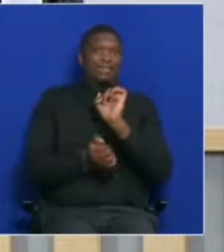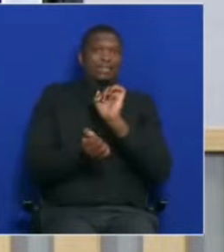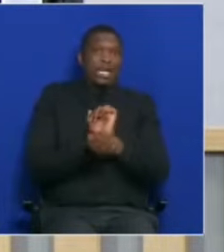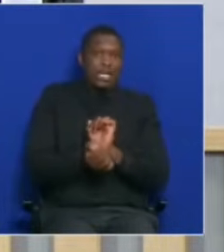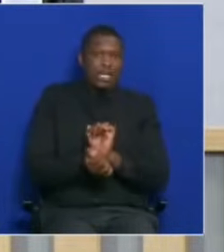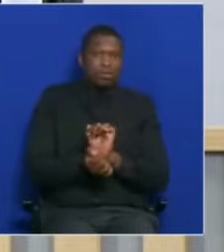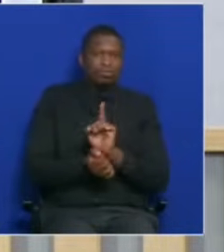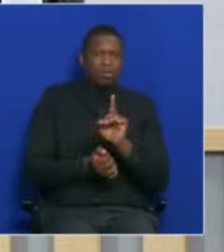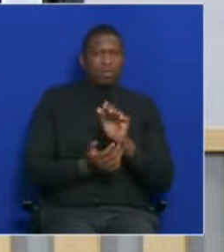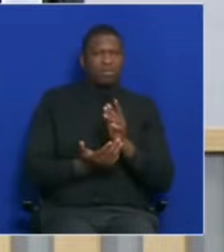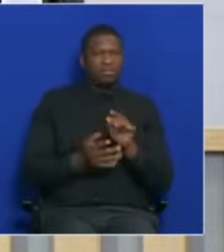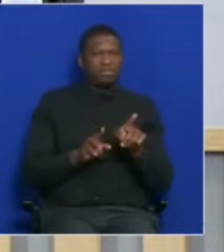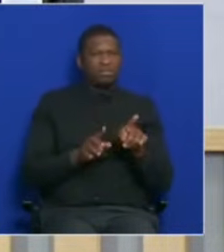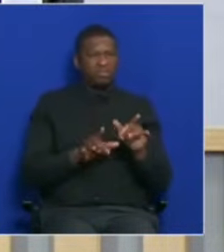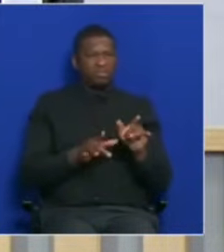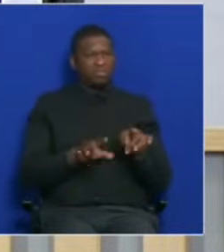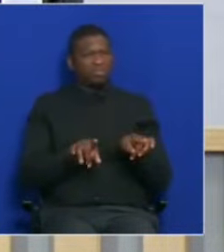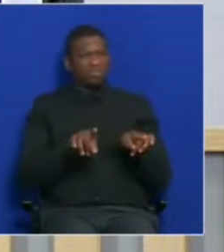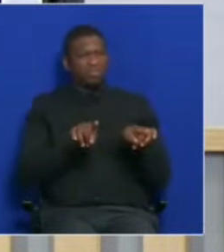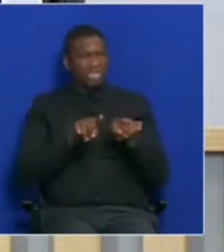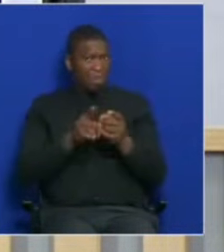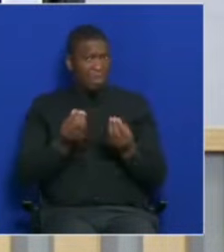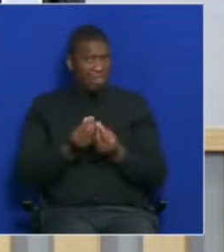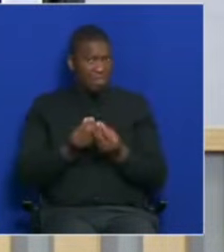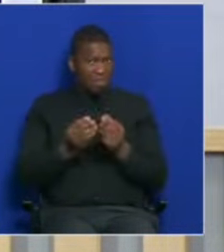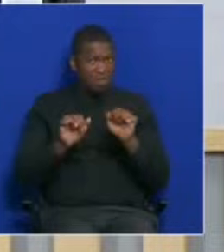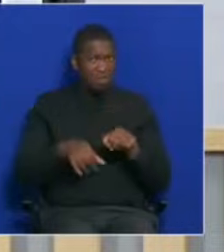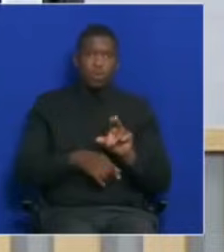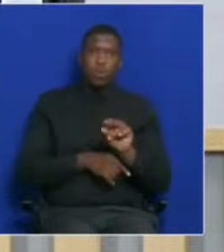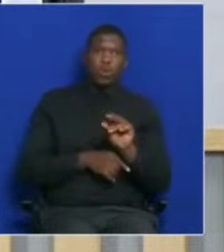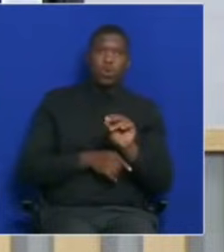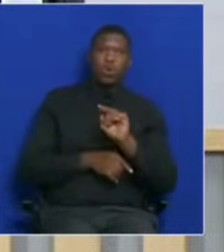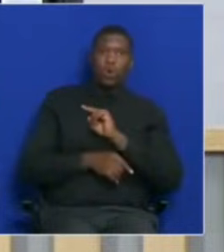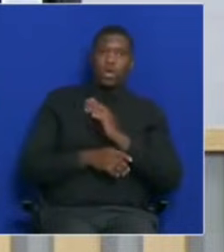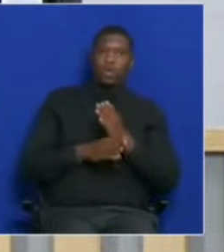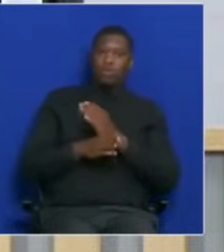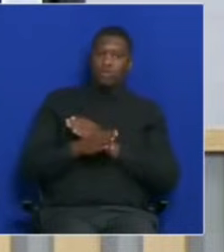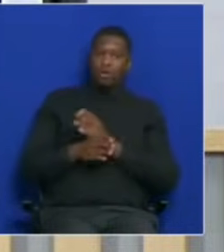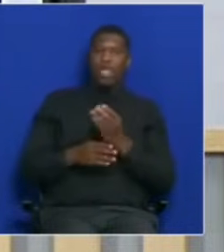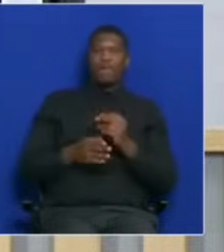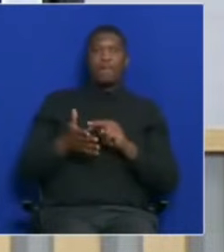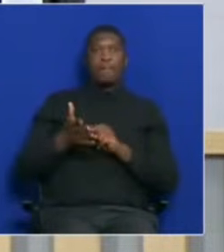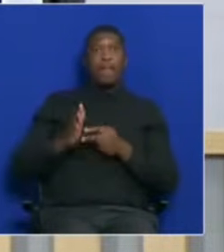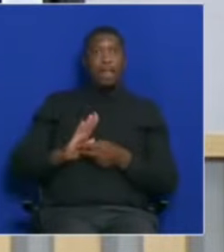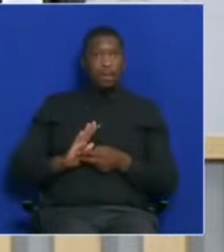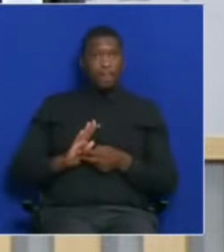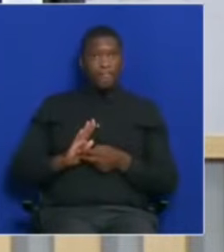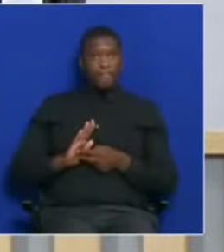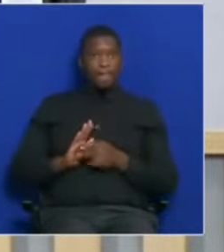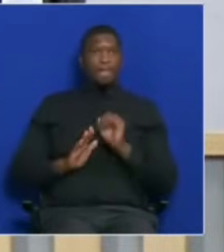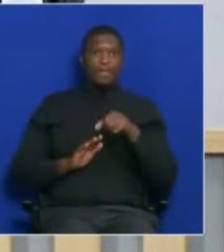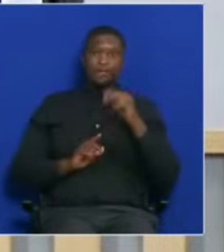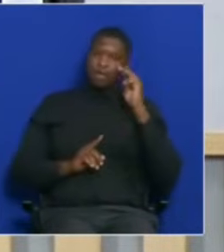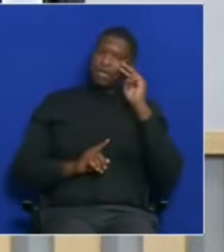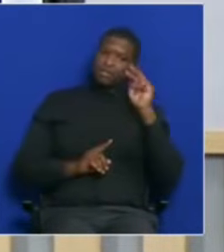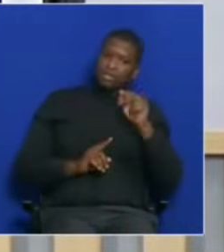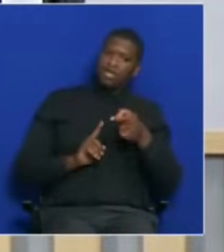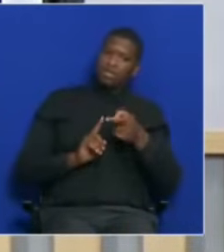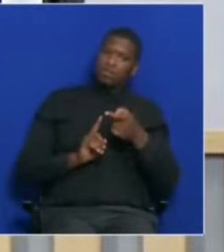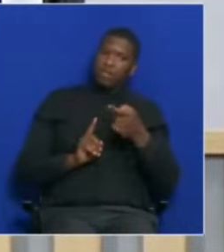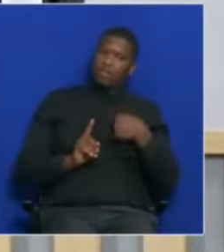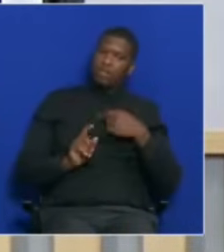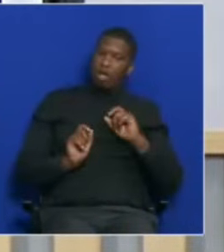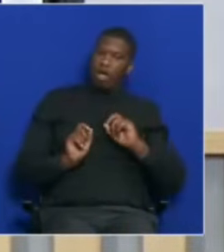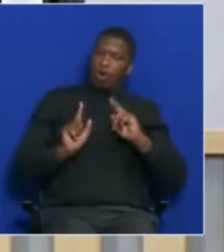thing? No, because there's a planning on the takedown. But yes, I see from the email that I was made aware that